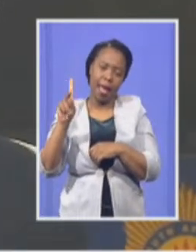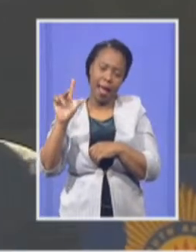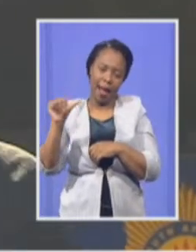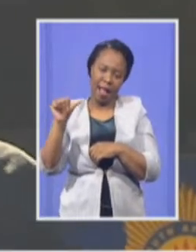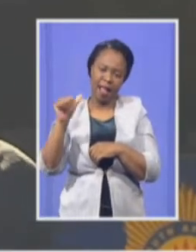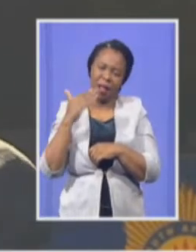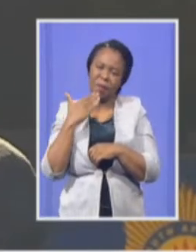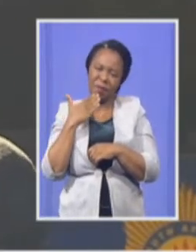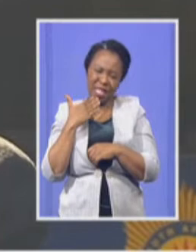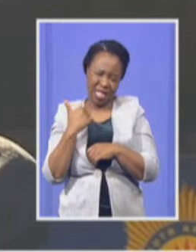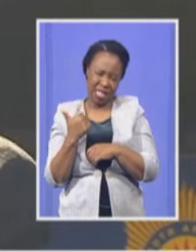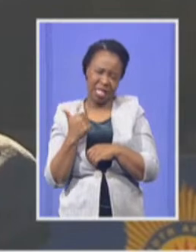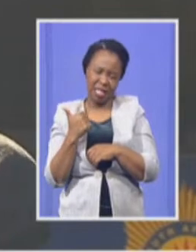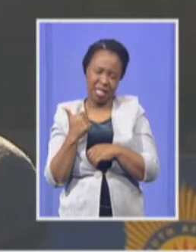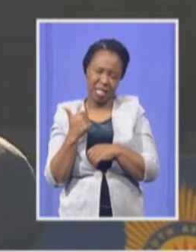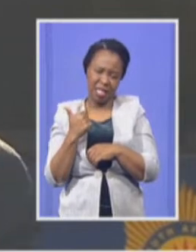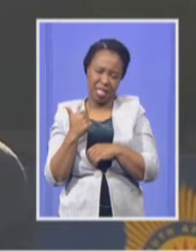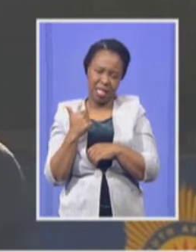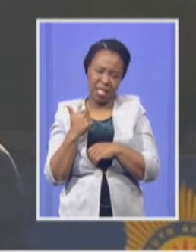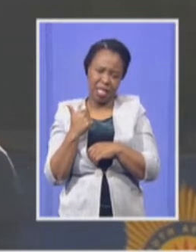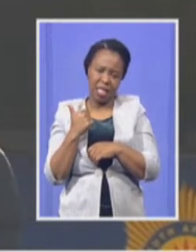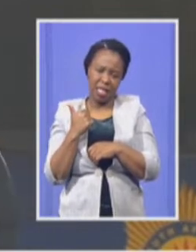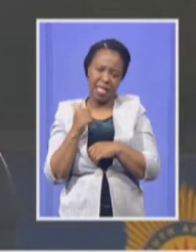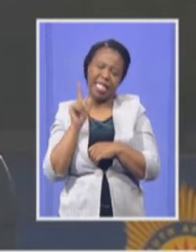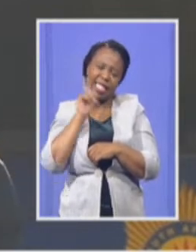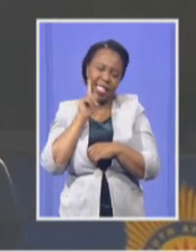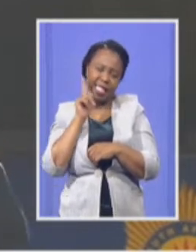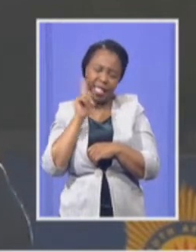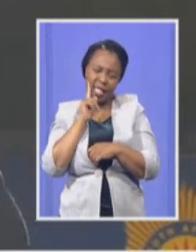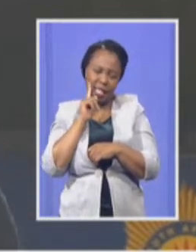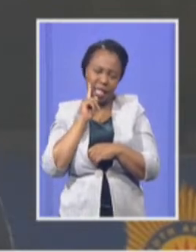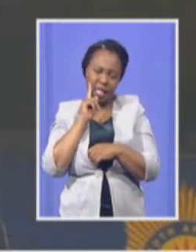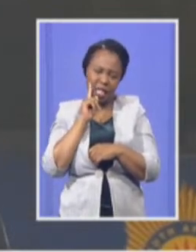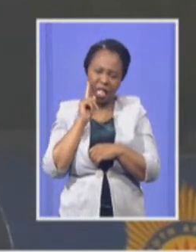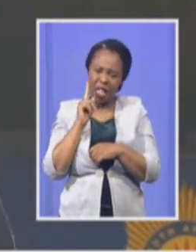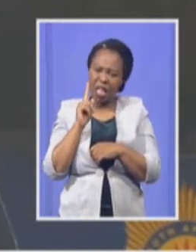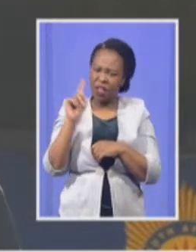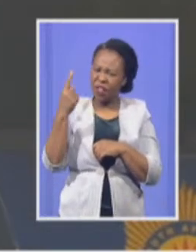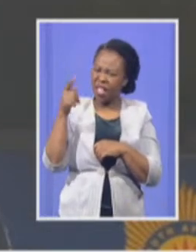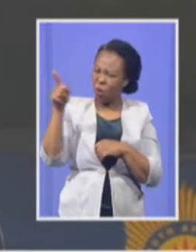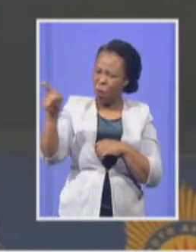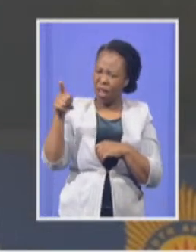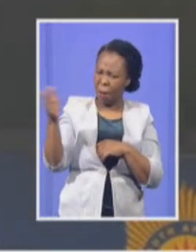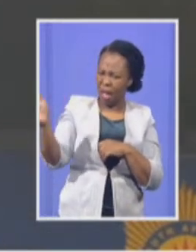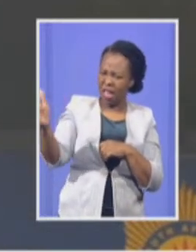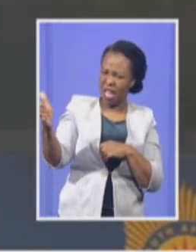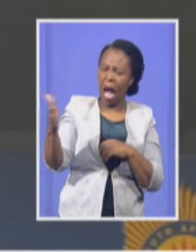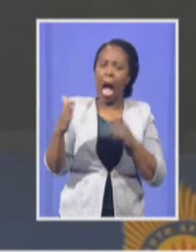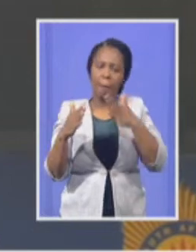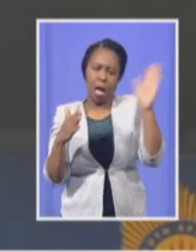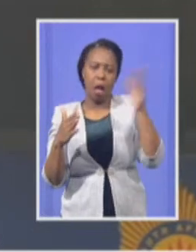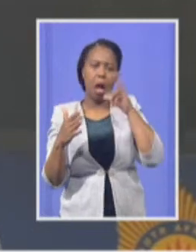ukuyibheke le ndaba okokuqala bathi awutholakala police station kodwa abanye bathe uyatholakala.